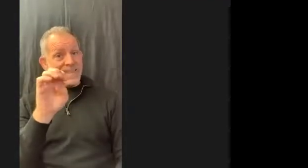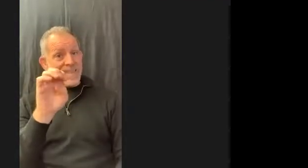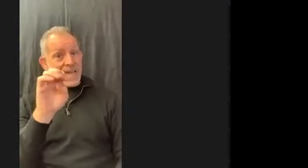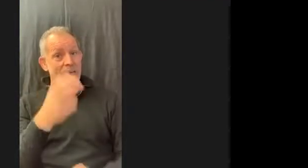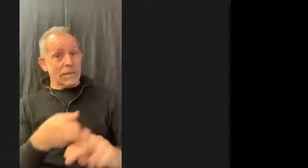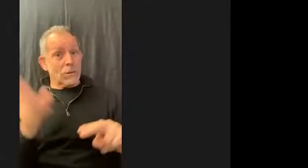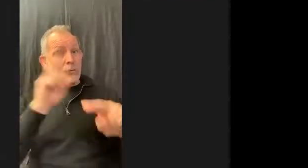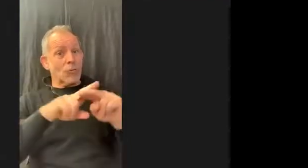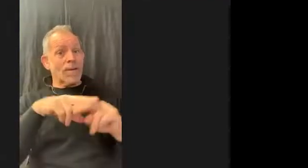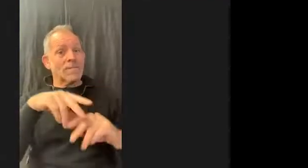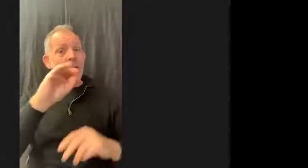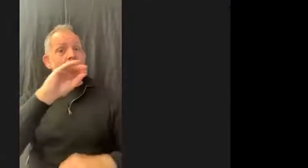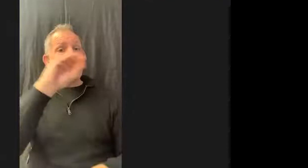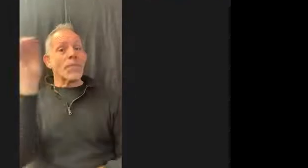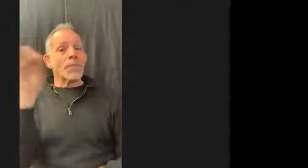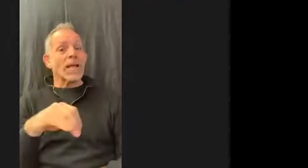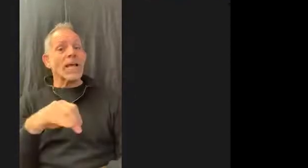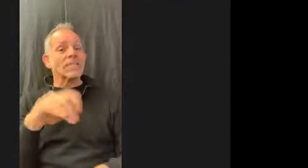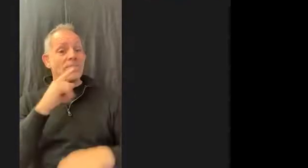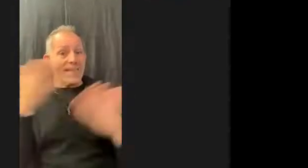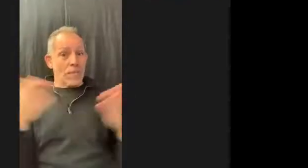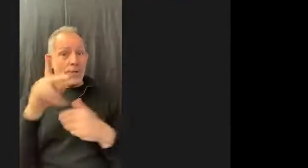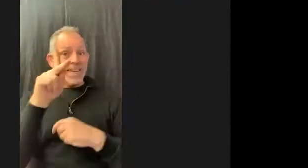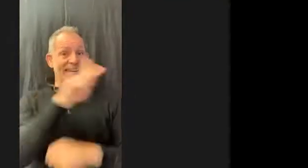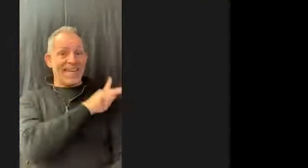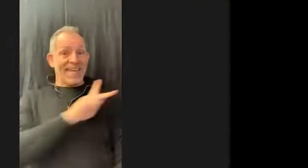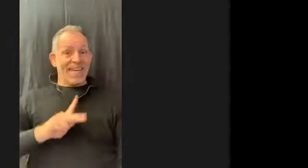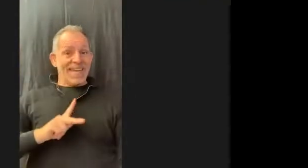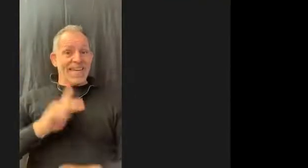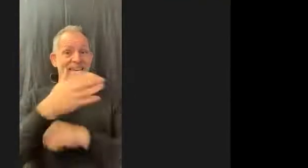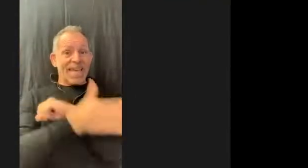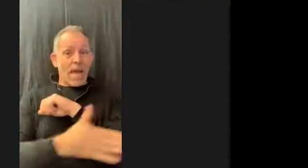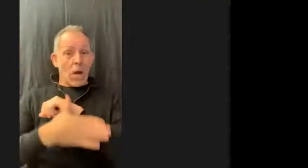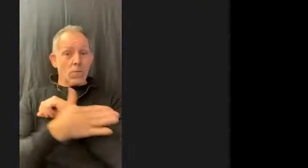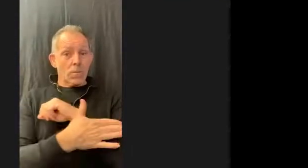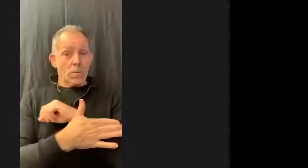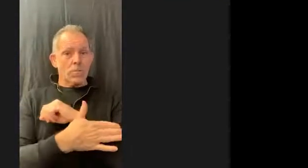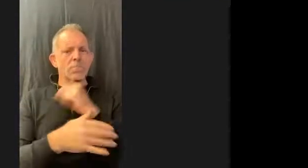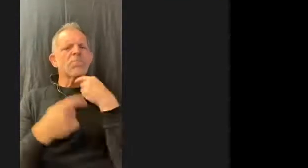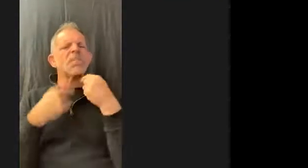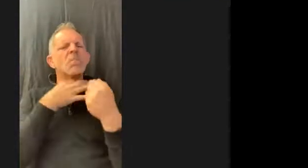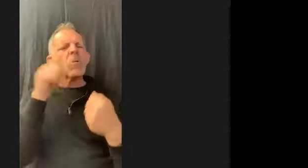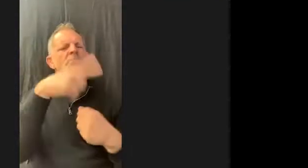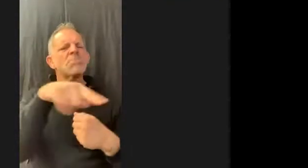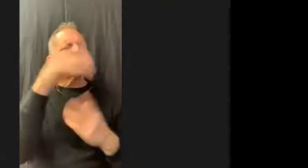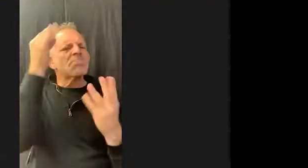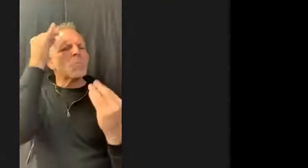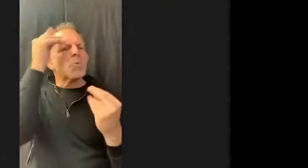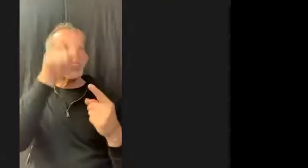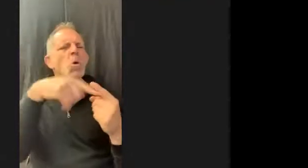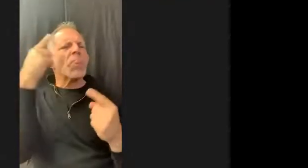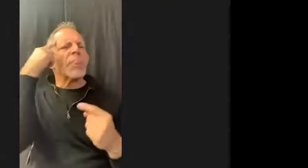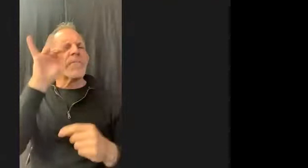being considered in Snohomish County. And I'll address that too also when you're done, Doctor.